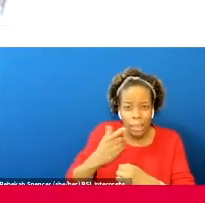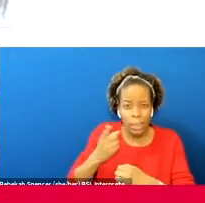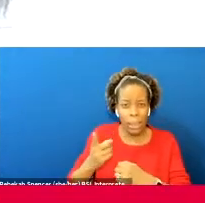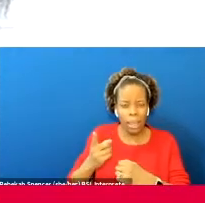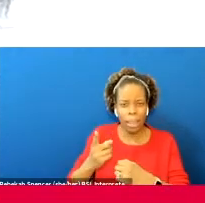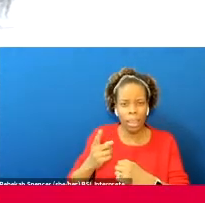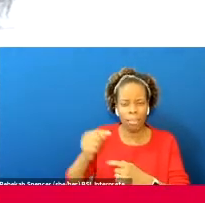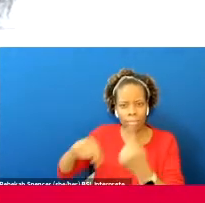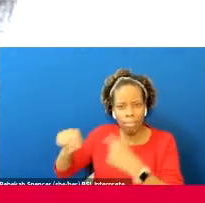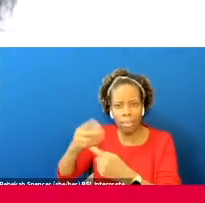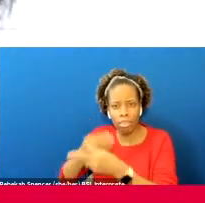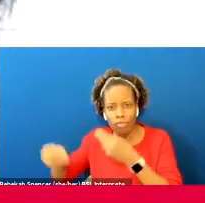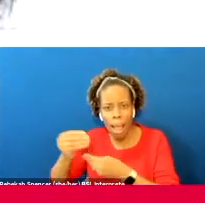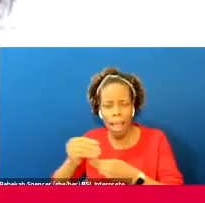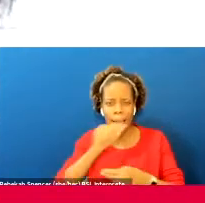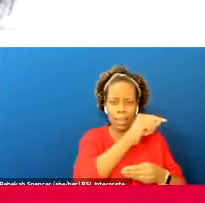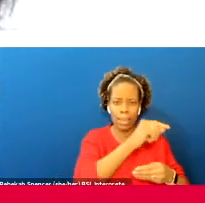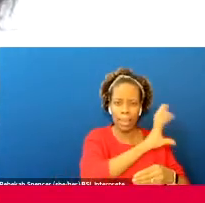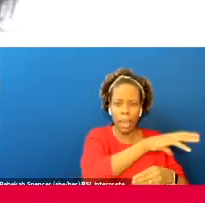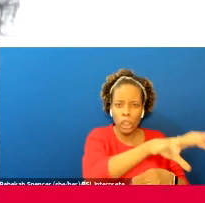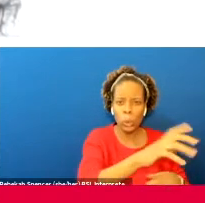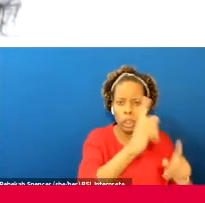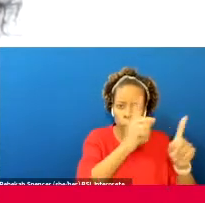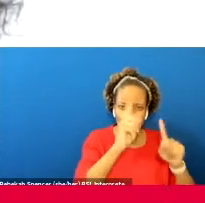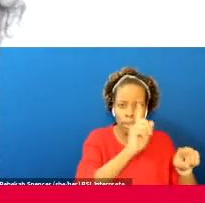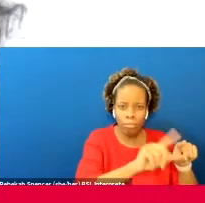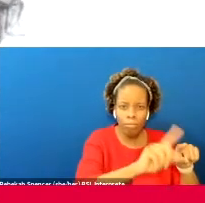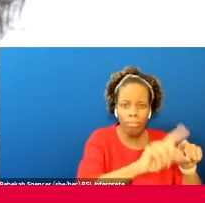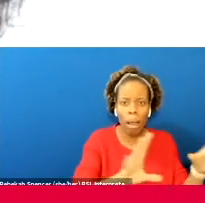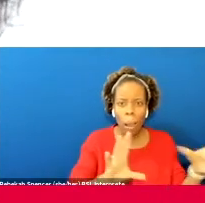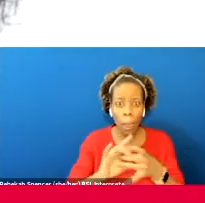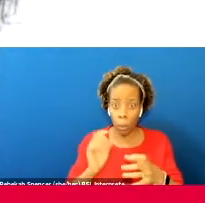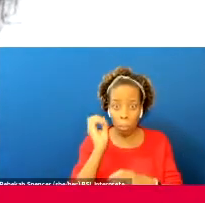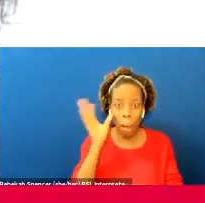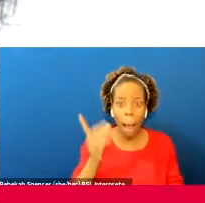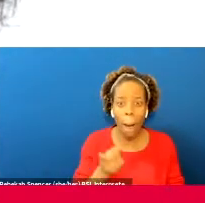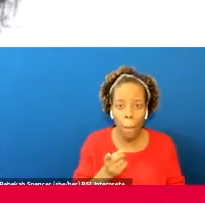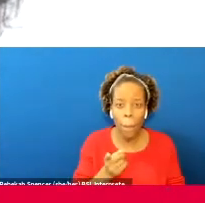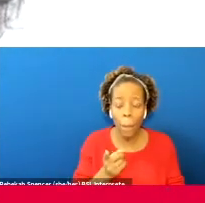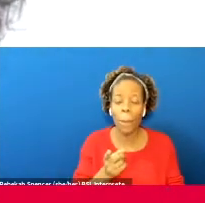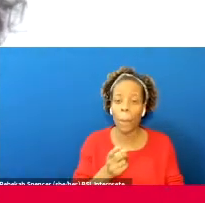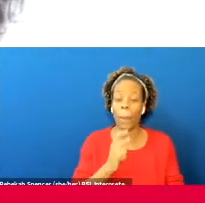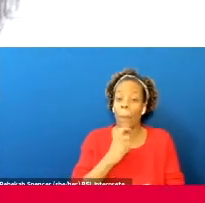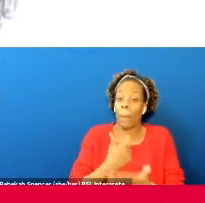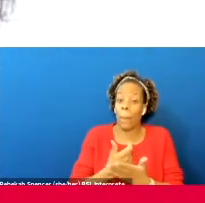your institutions, like links with the arms trade. It's always, yeah, really impressive to hear you